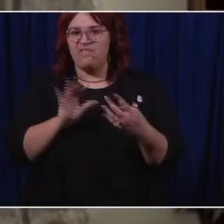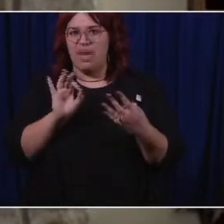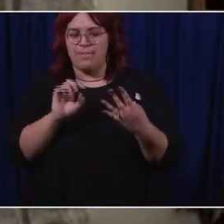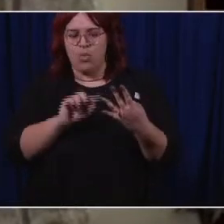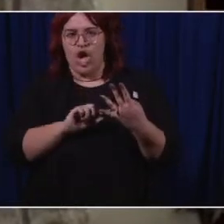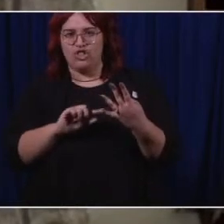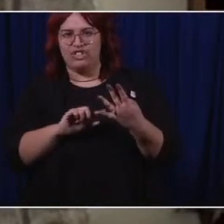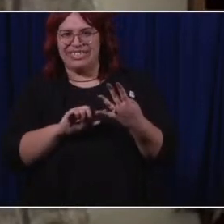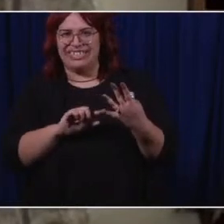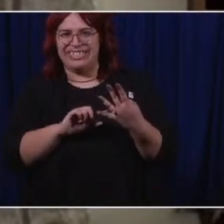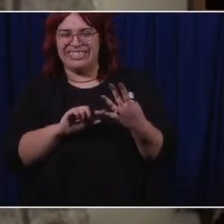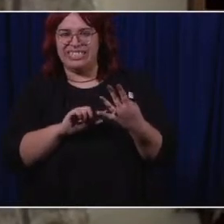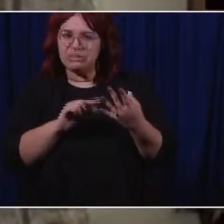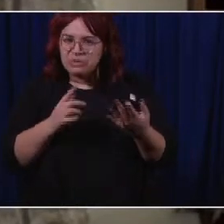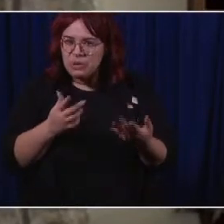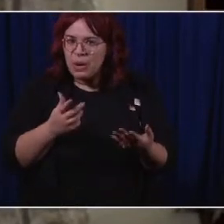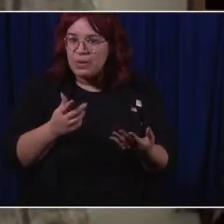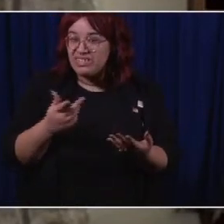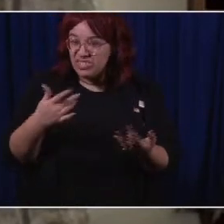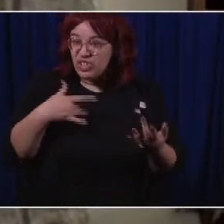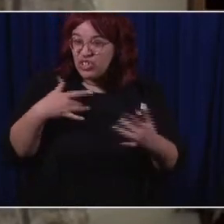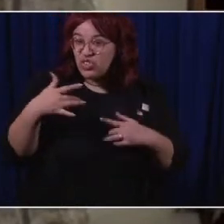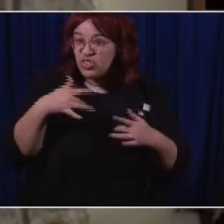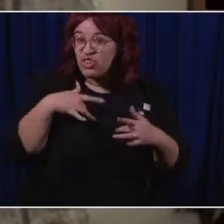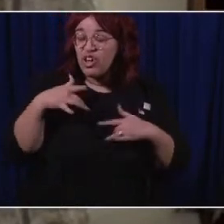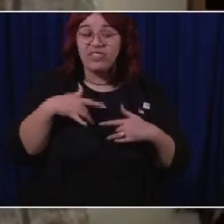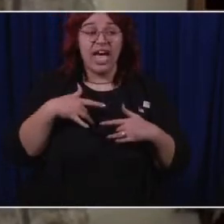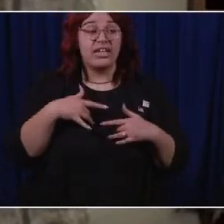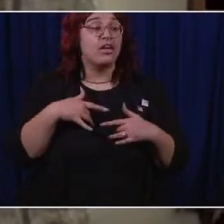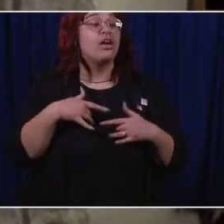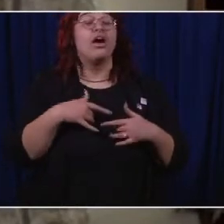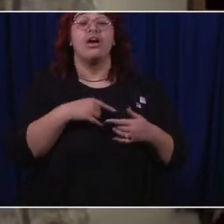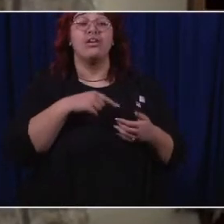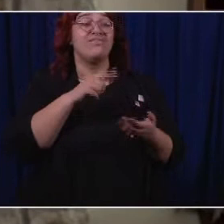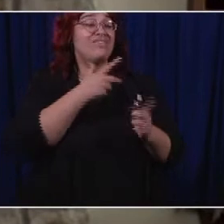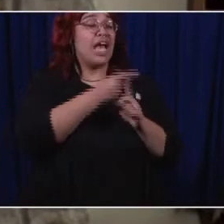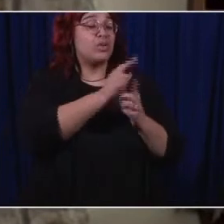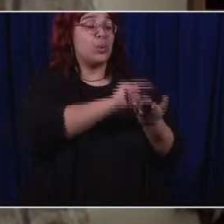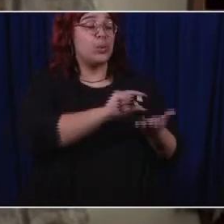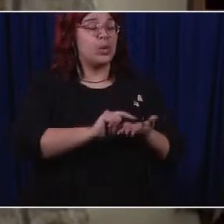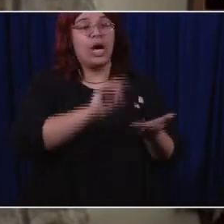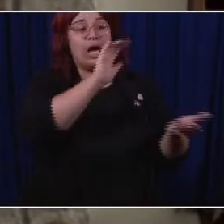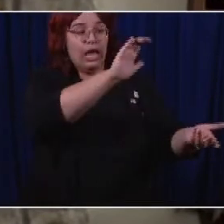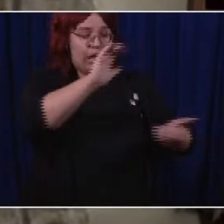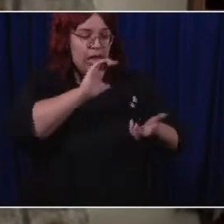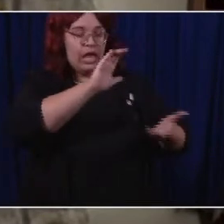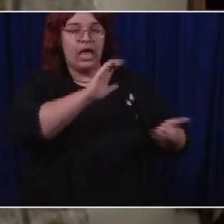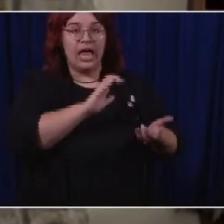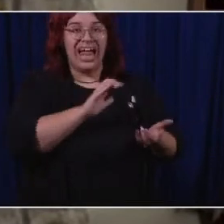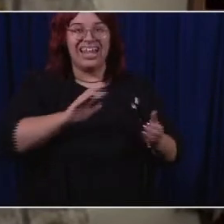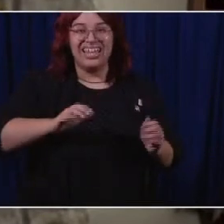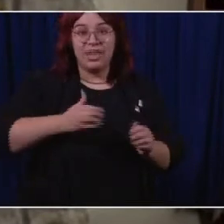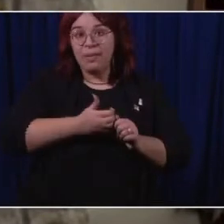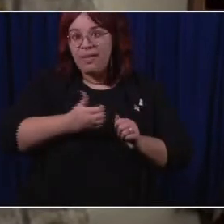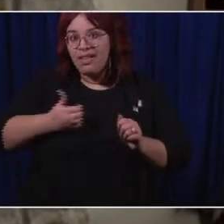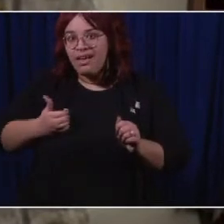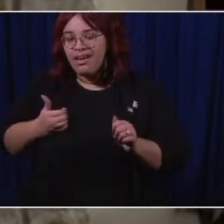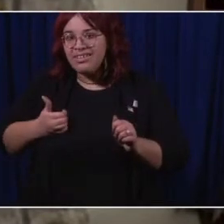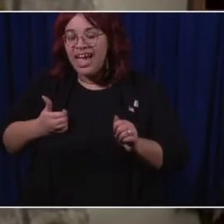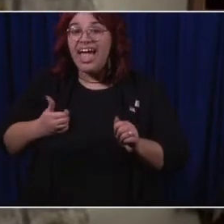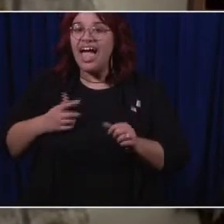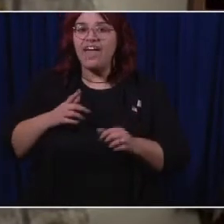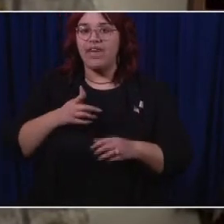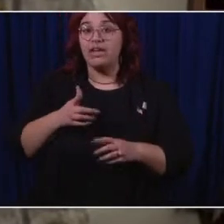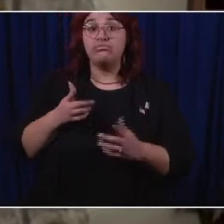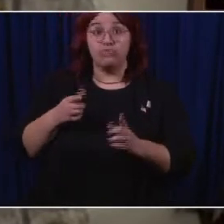that with them getting the vaccine later and the deadline to open schools by March 1st, that some teachers may not be protected?